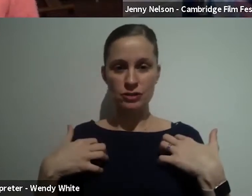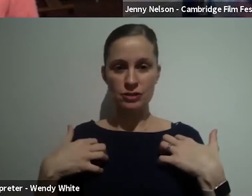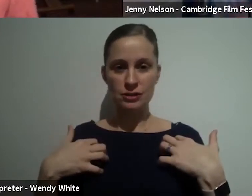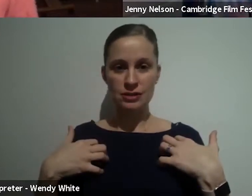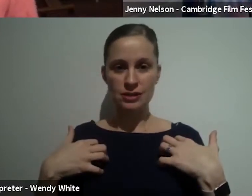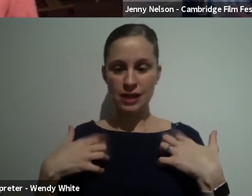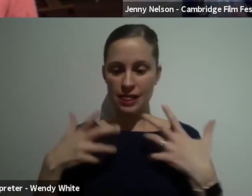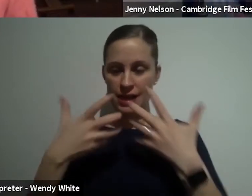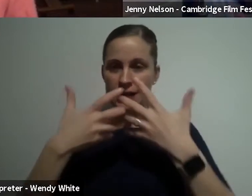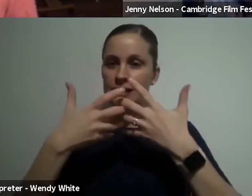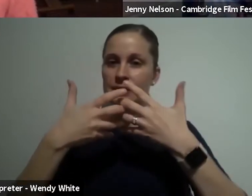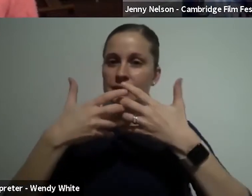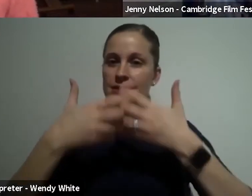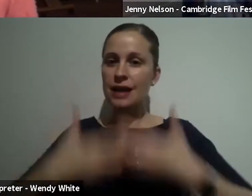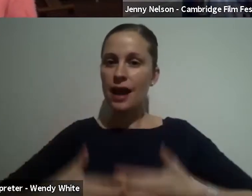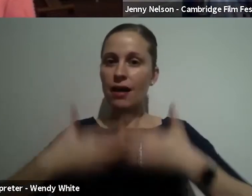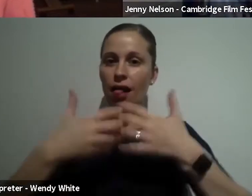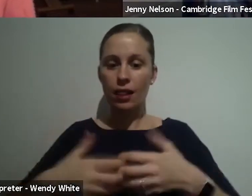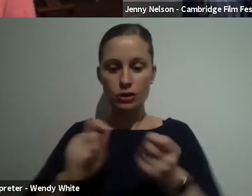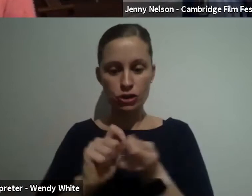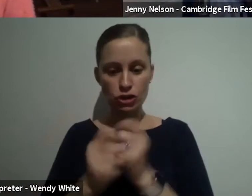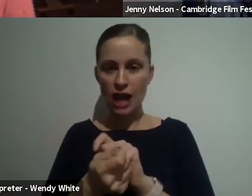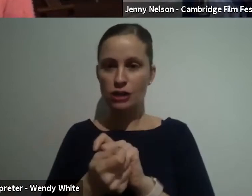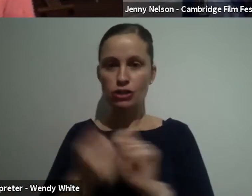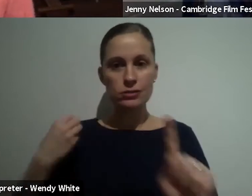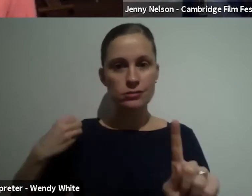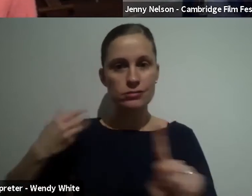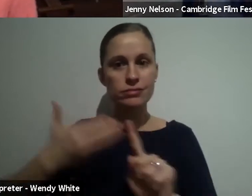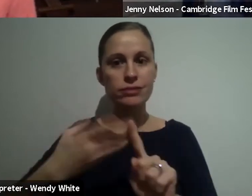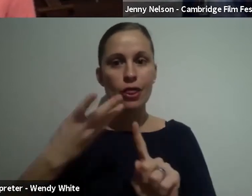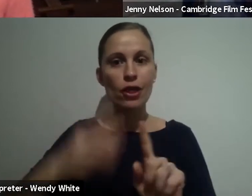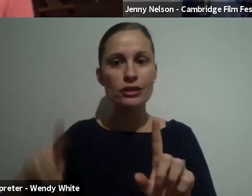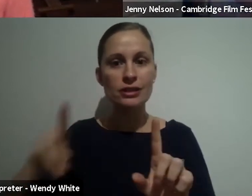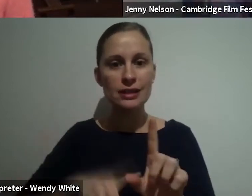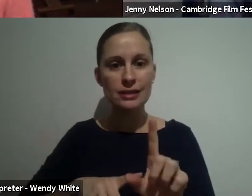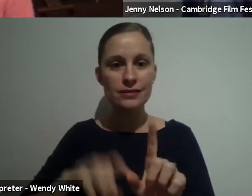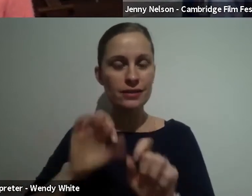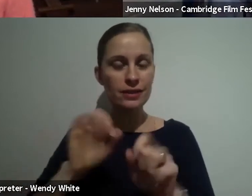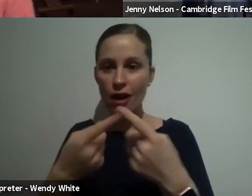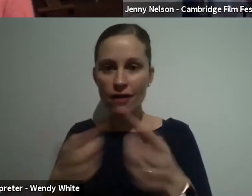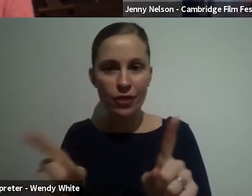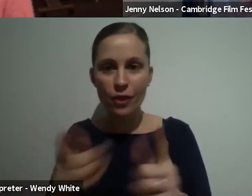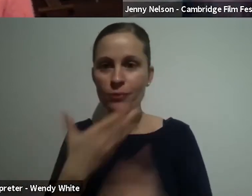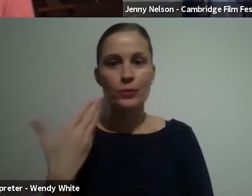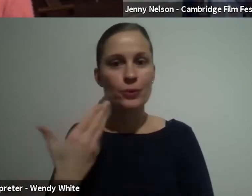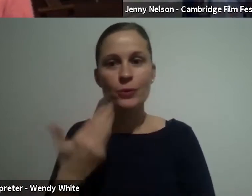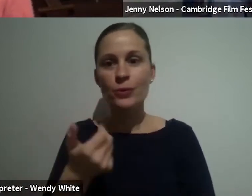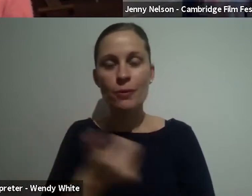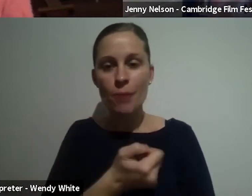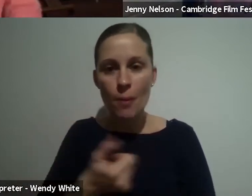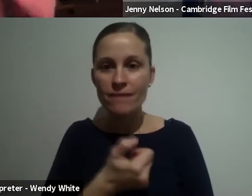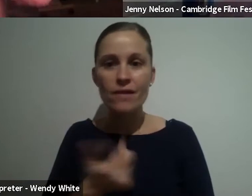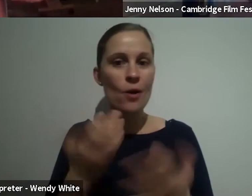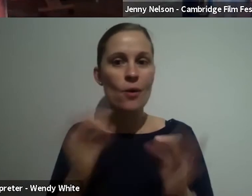the technological changes in the past 30 years or so. So none of the girls obviously have mobile phones,